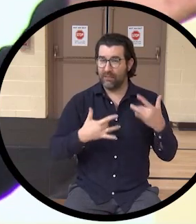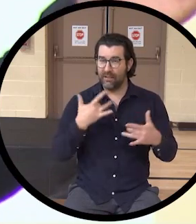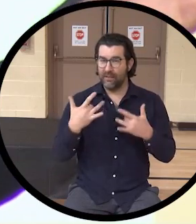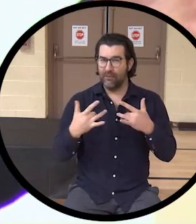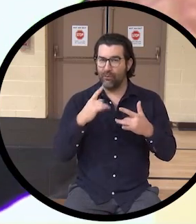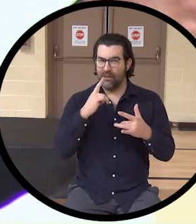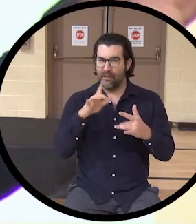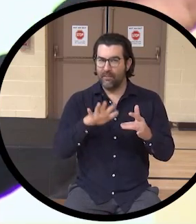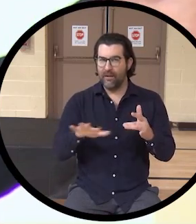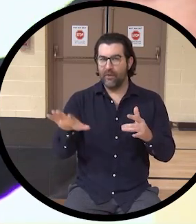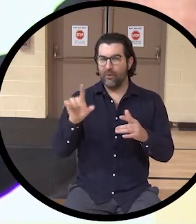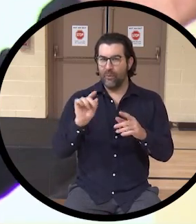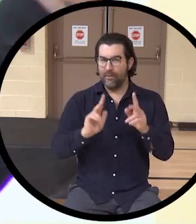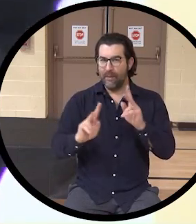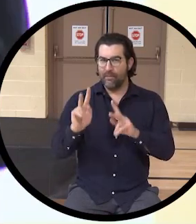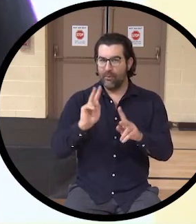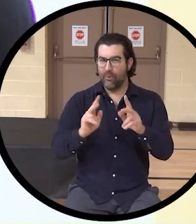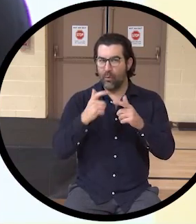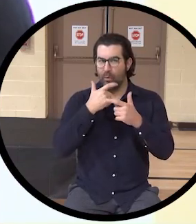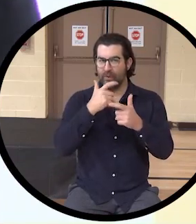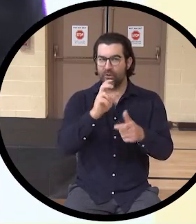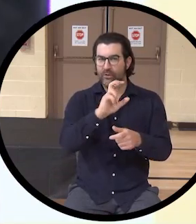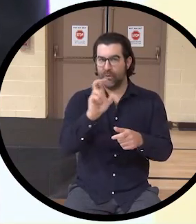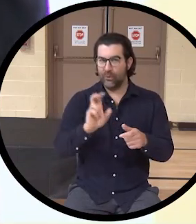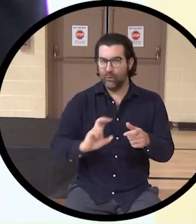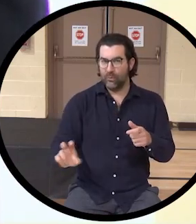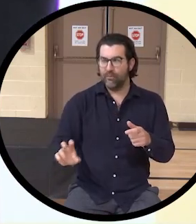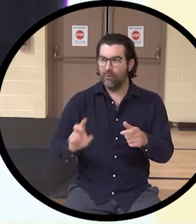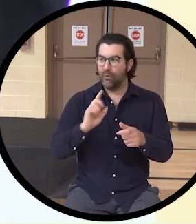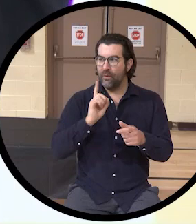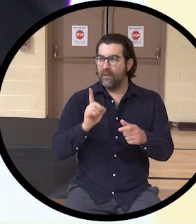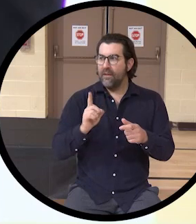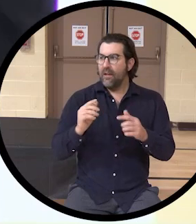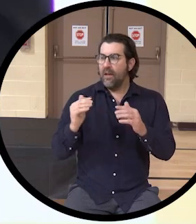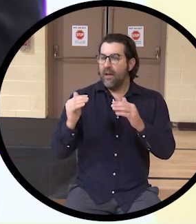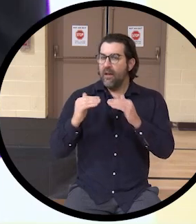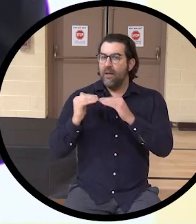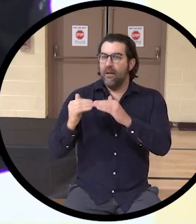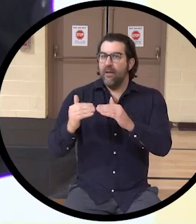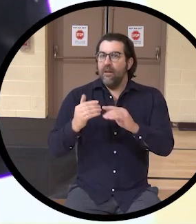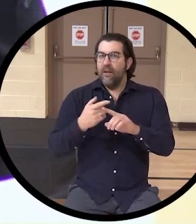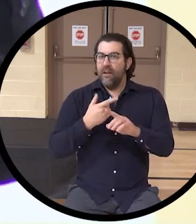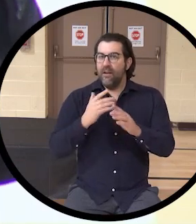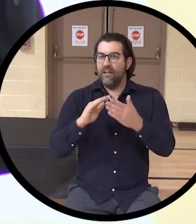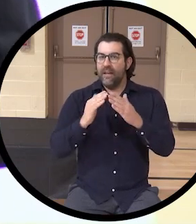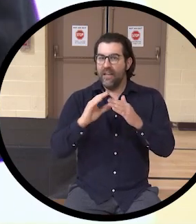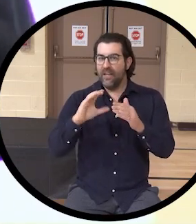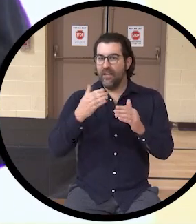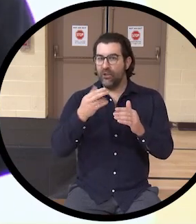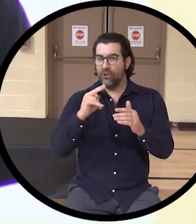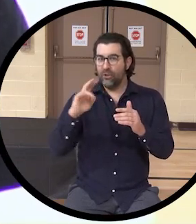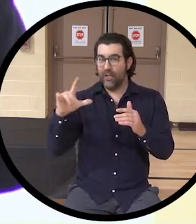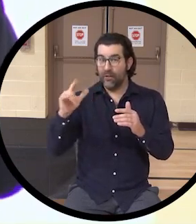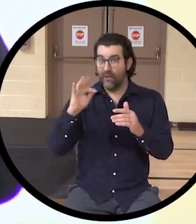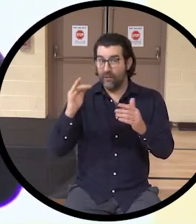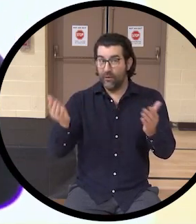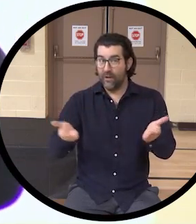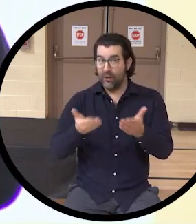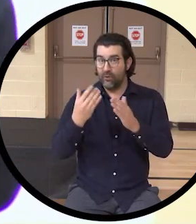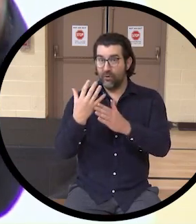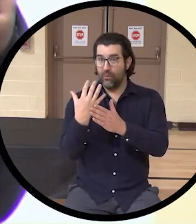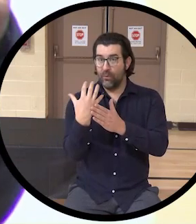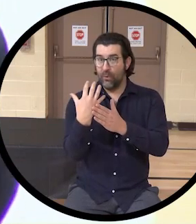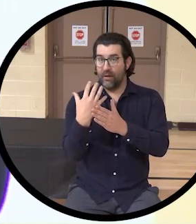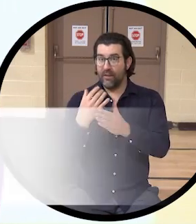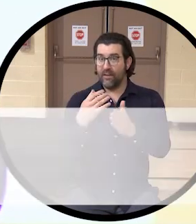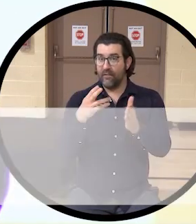got about 20 people on Zoom. Our wonderful colleagues from the City Channel are here recording the meeting for us, and